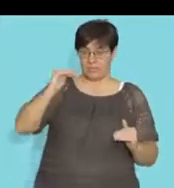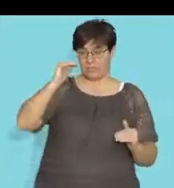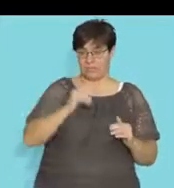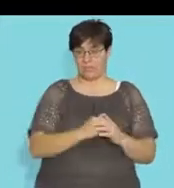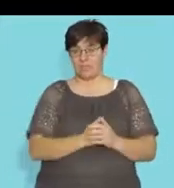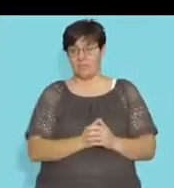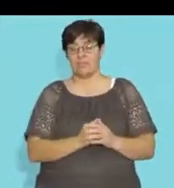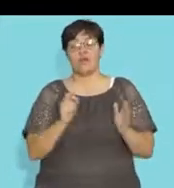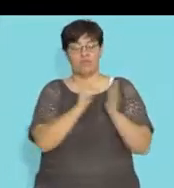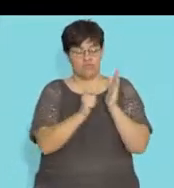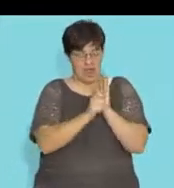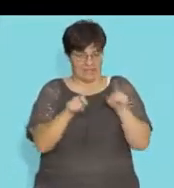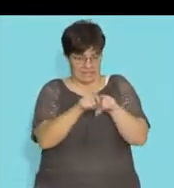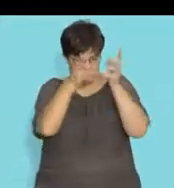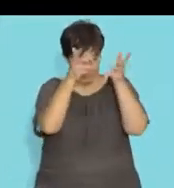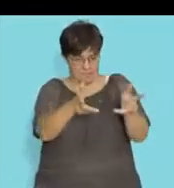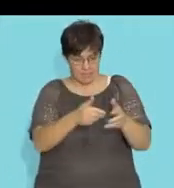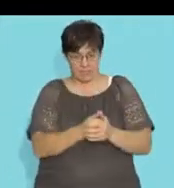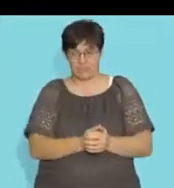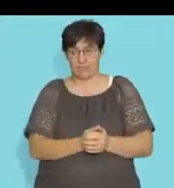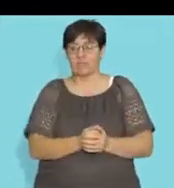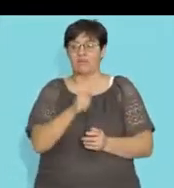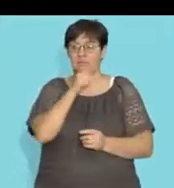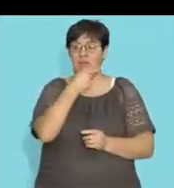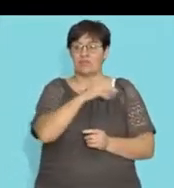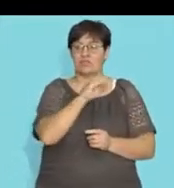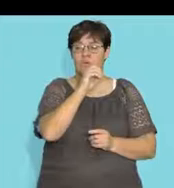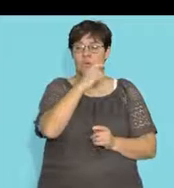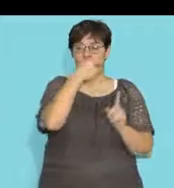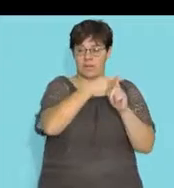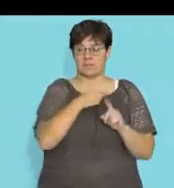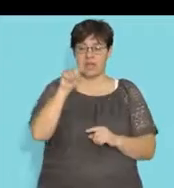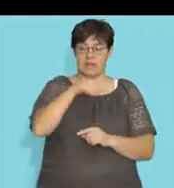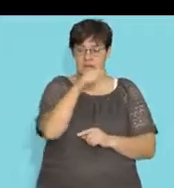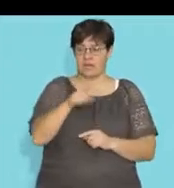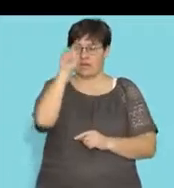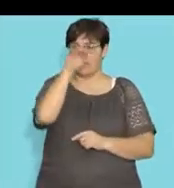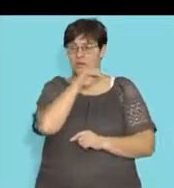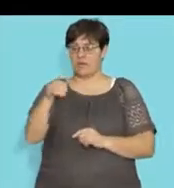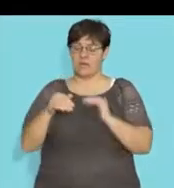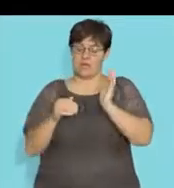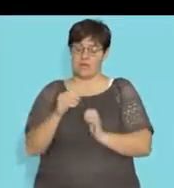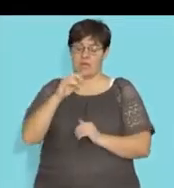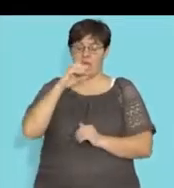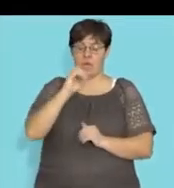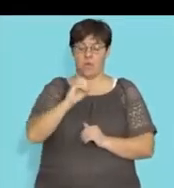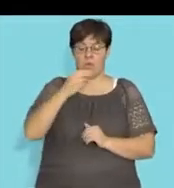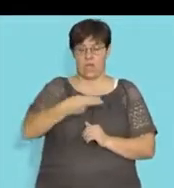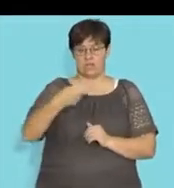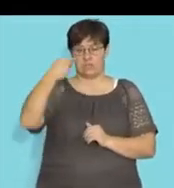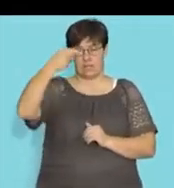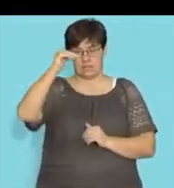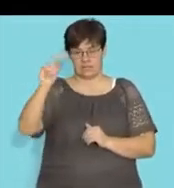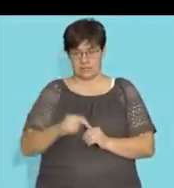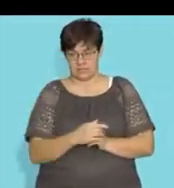it like this. Hydronium ion concentration is inversely proportional to the hydroxide ion